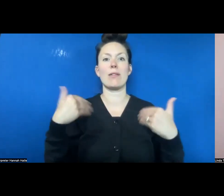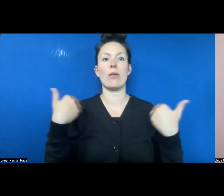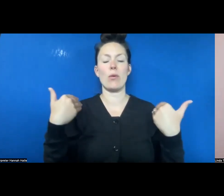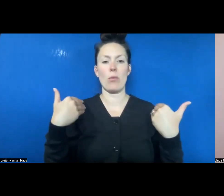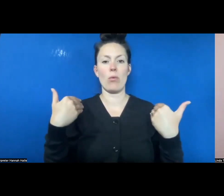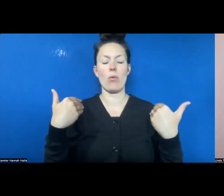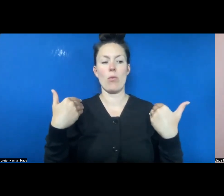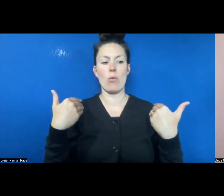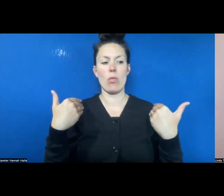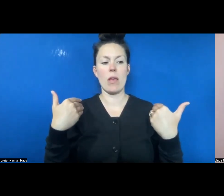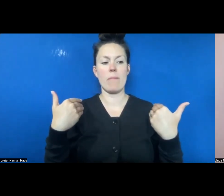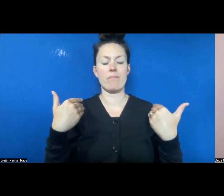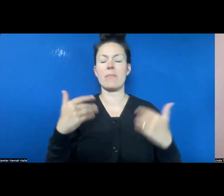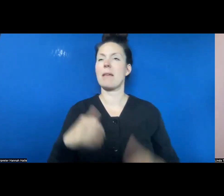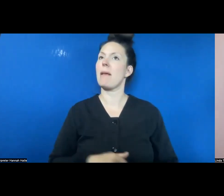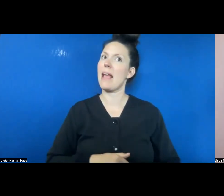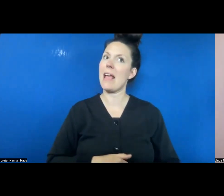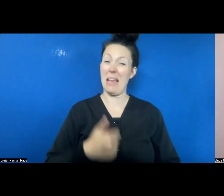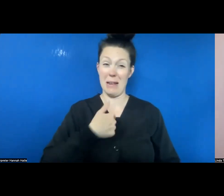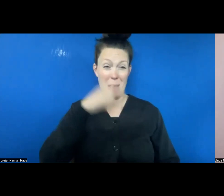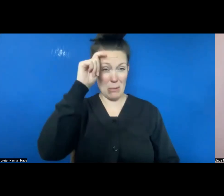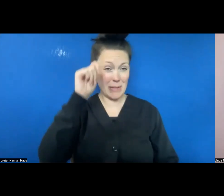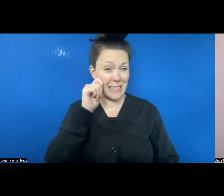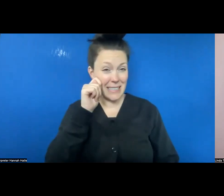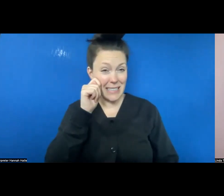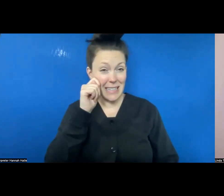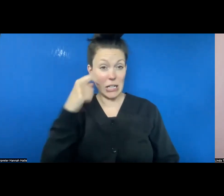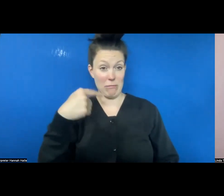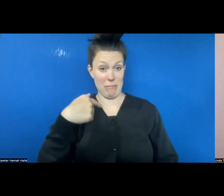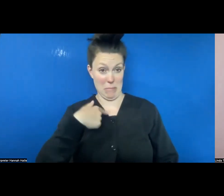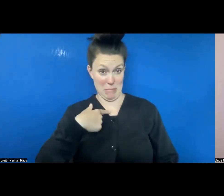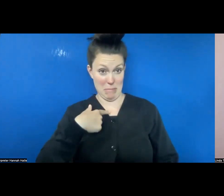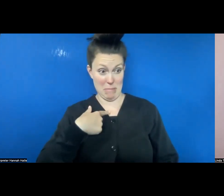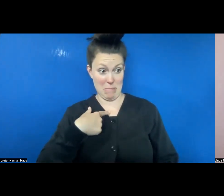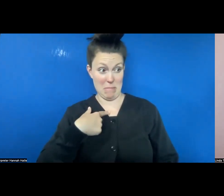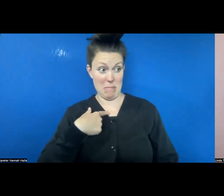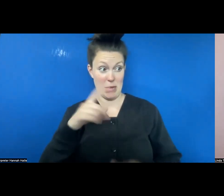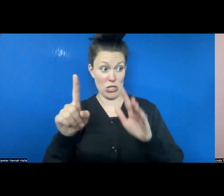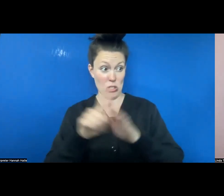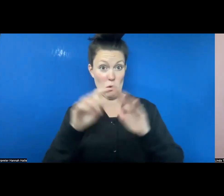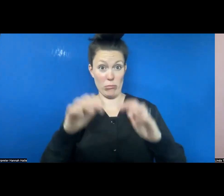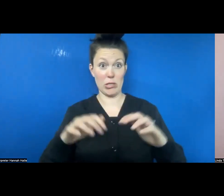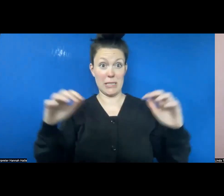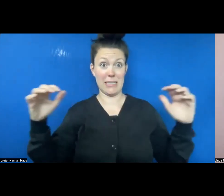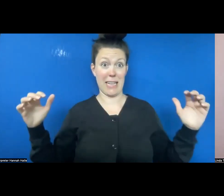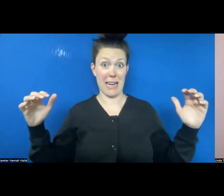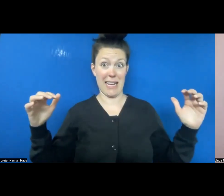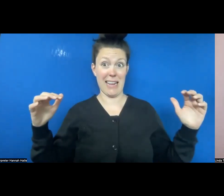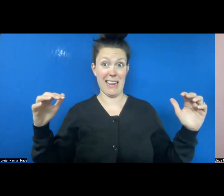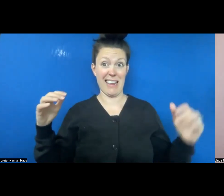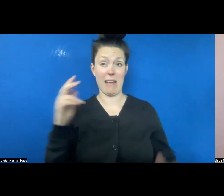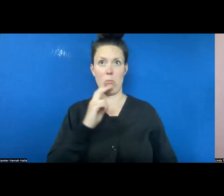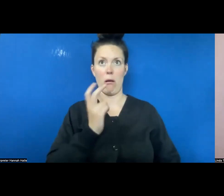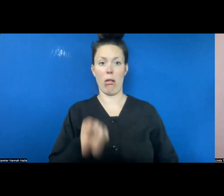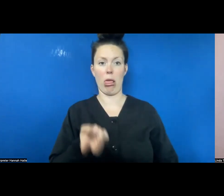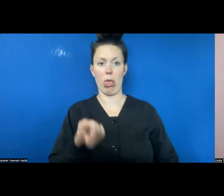they went on. When I was a teenager, you put me in a stadium in front of about 200,000, I would have been like, and my mind would have went